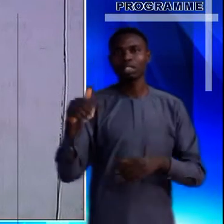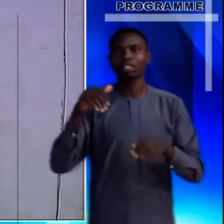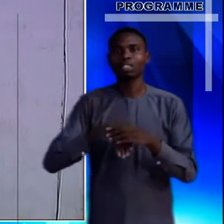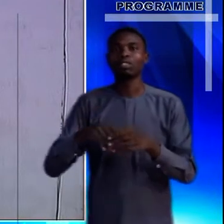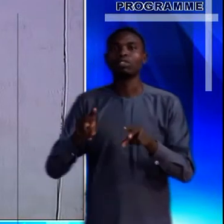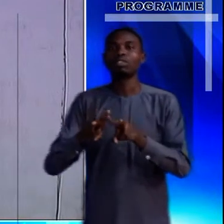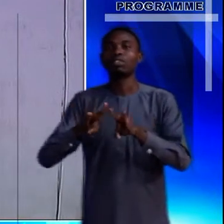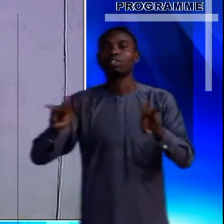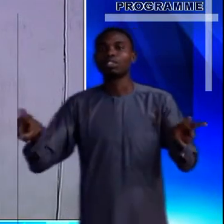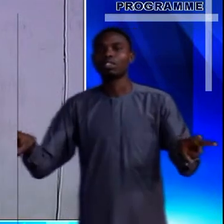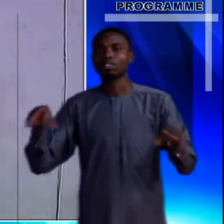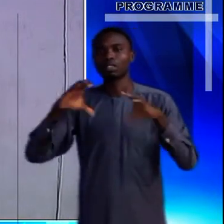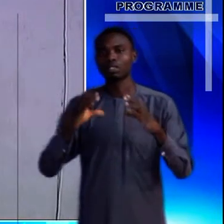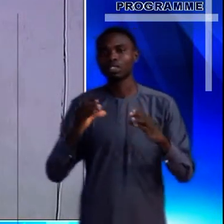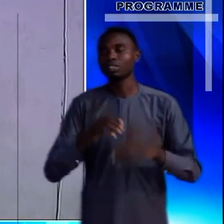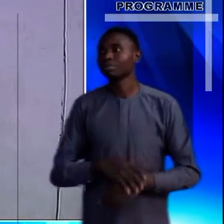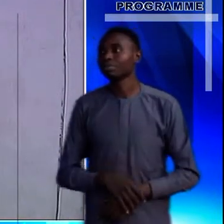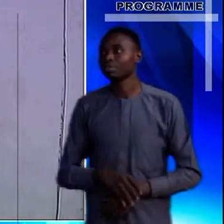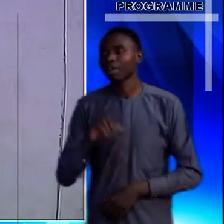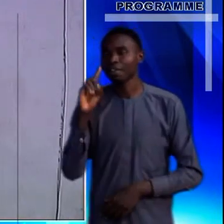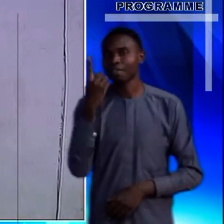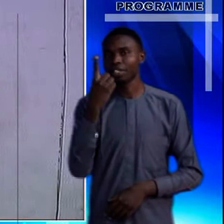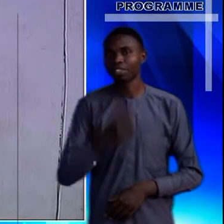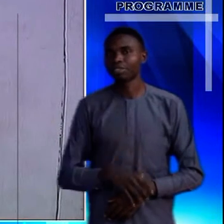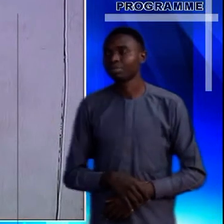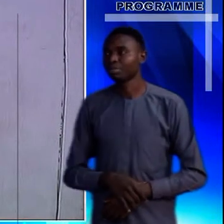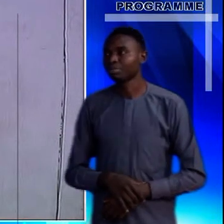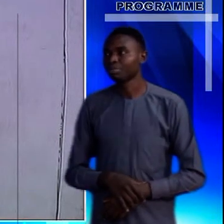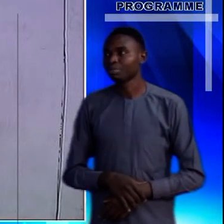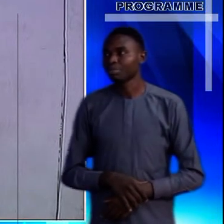One, we have